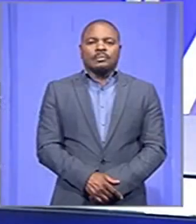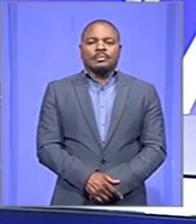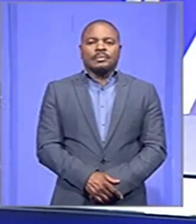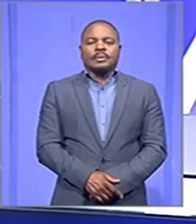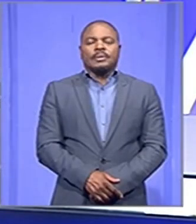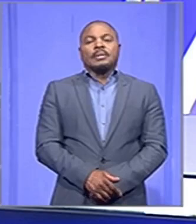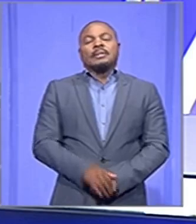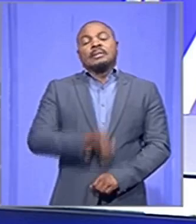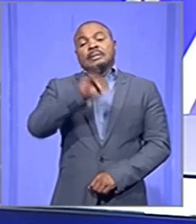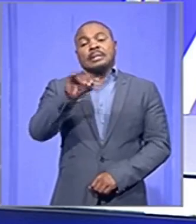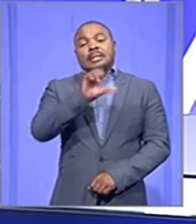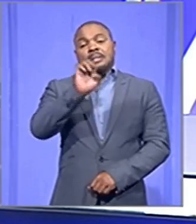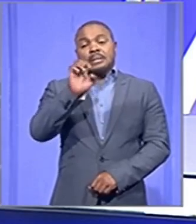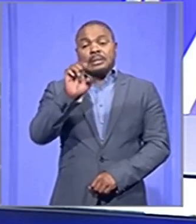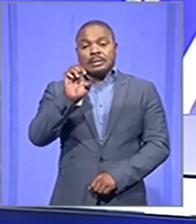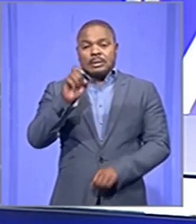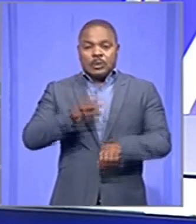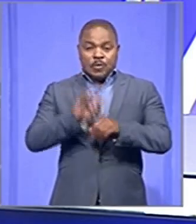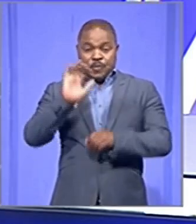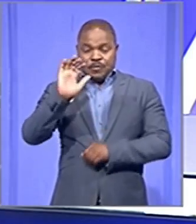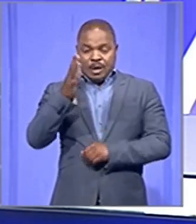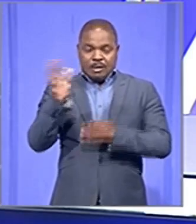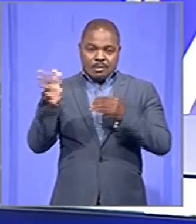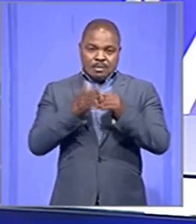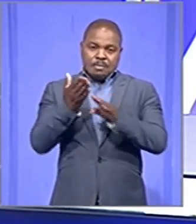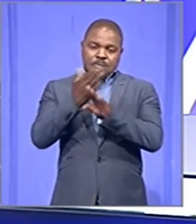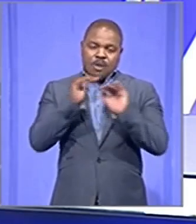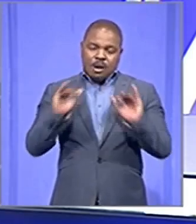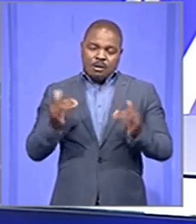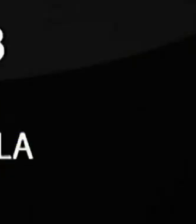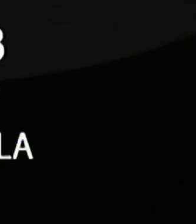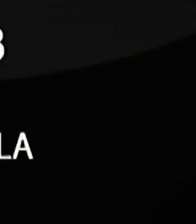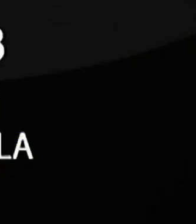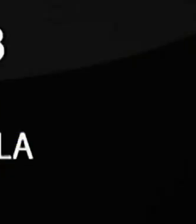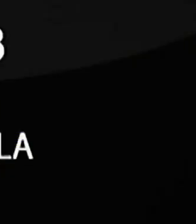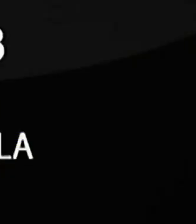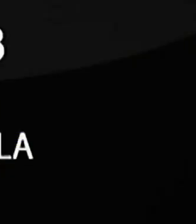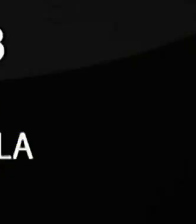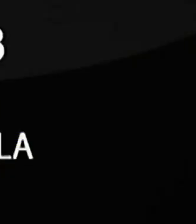Jwale ha re boneng hore mebaraka e sebeditse jwang a JC e ne e kwala ho renya bohlano.